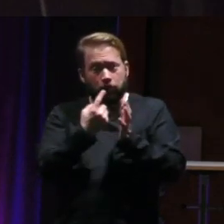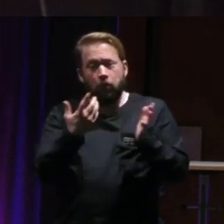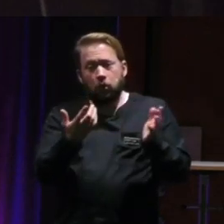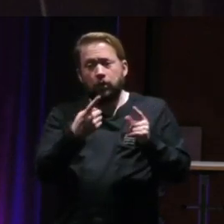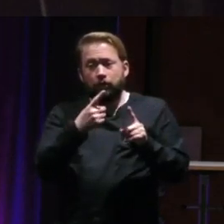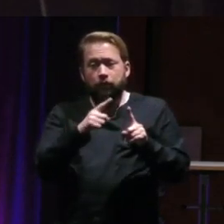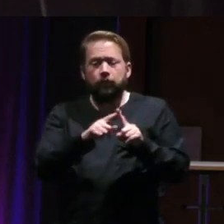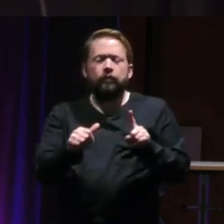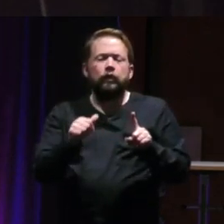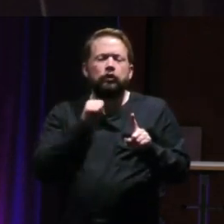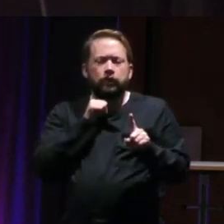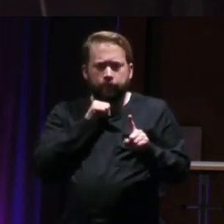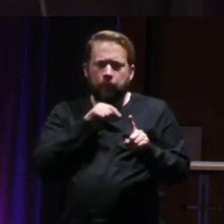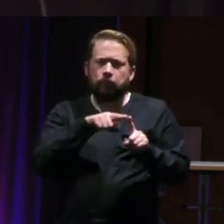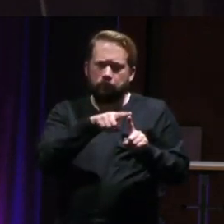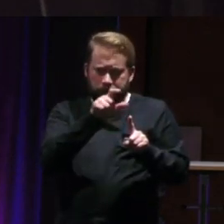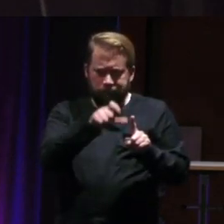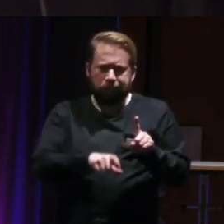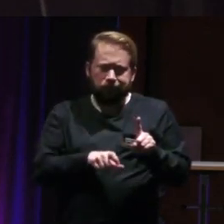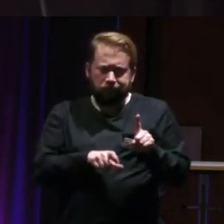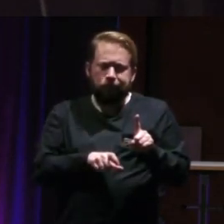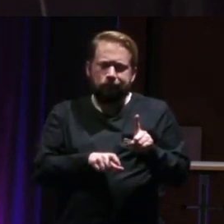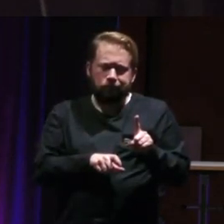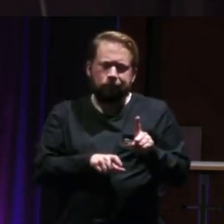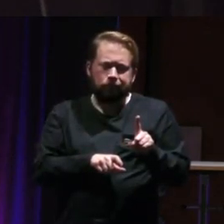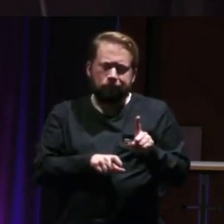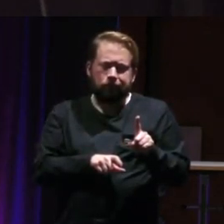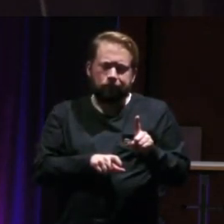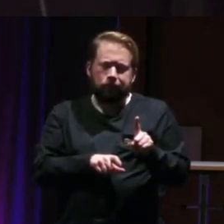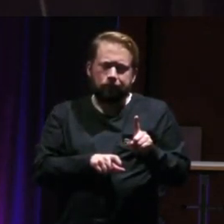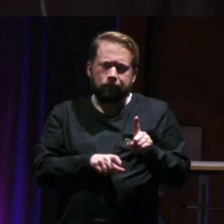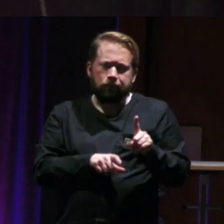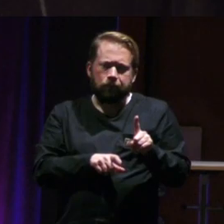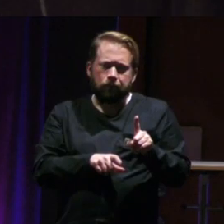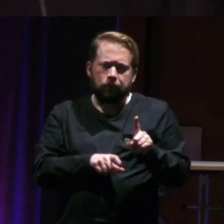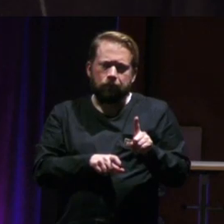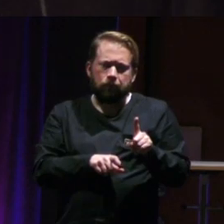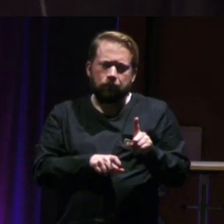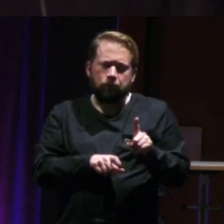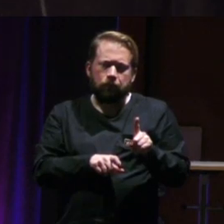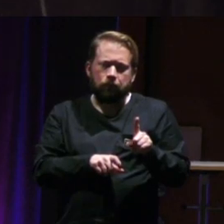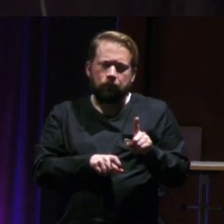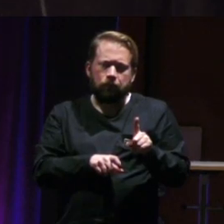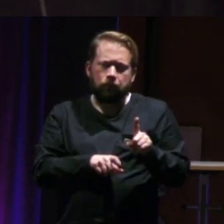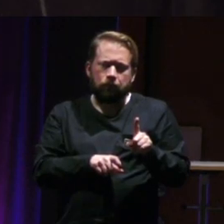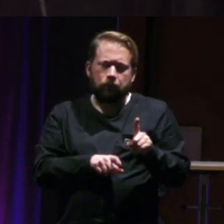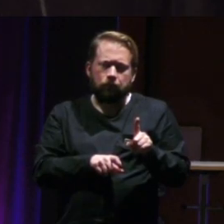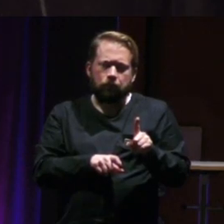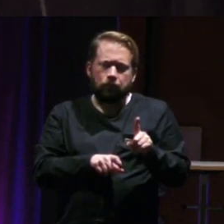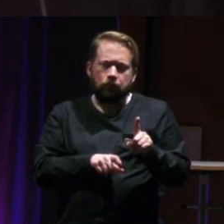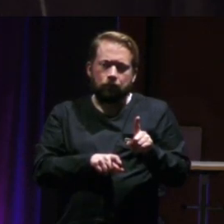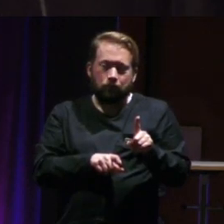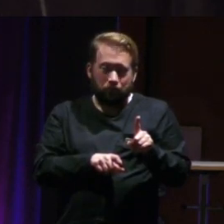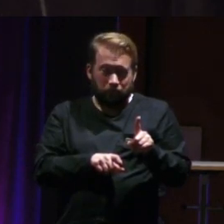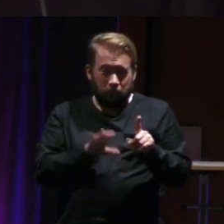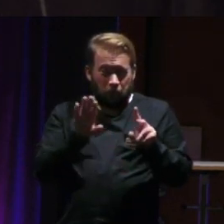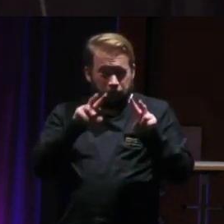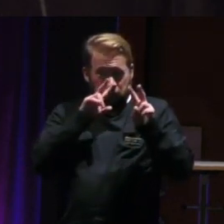After he received results of the investigation of murdering Russian journalists in Central Africa,